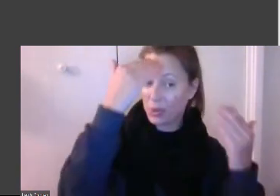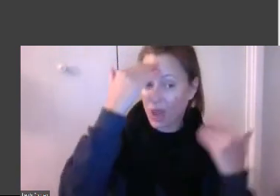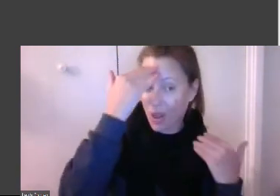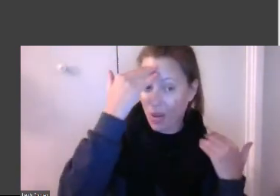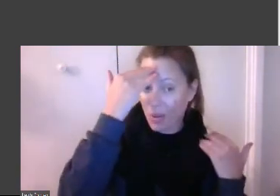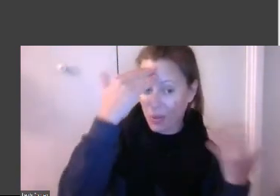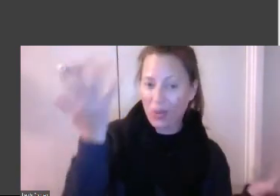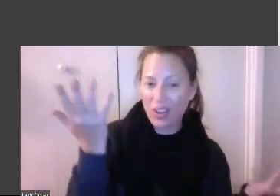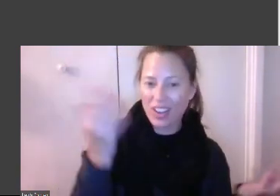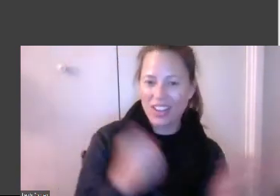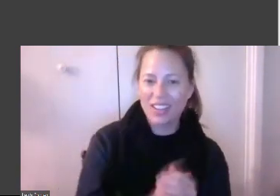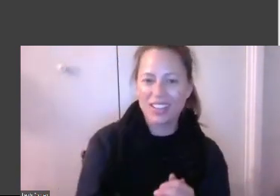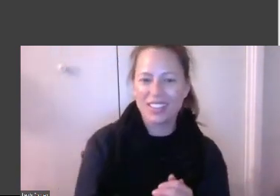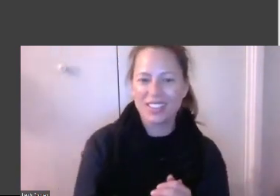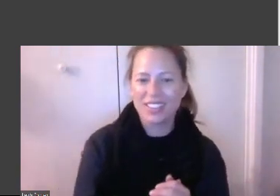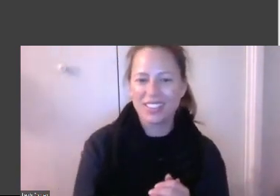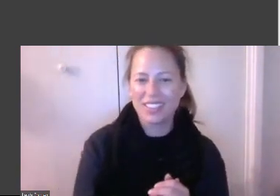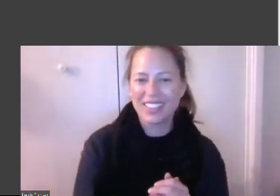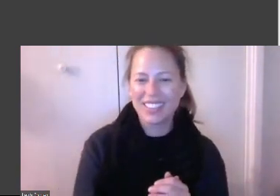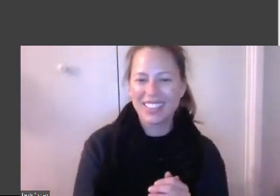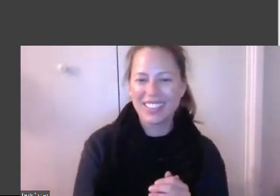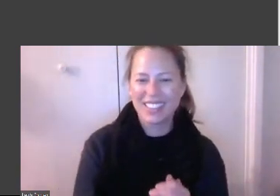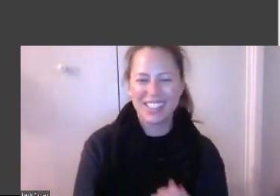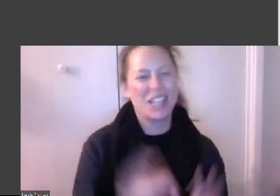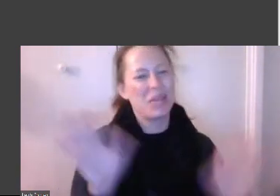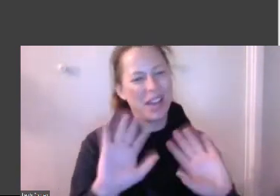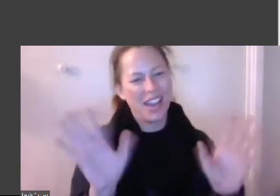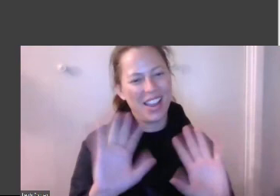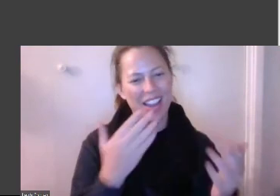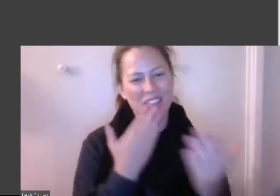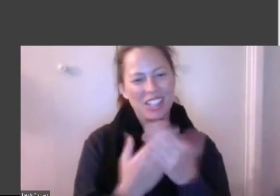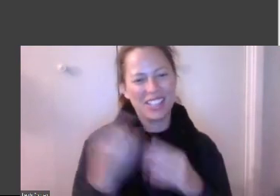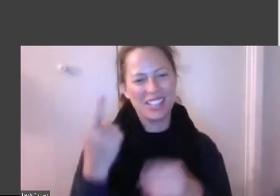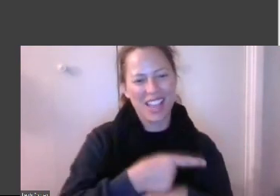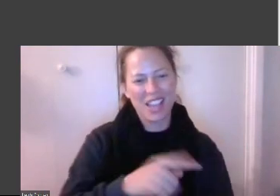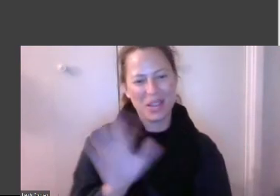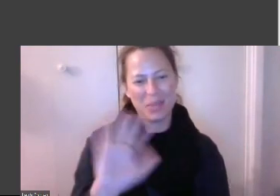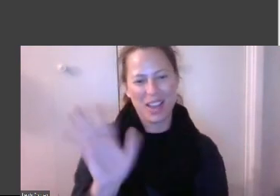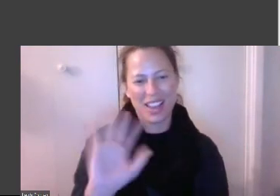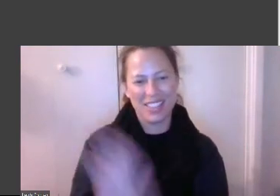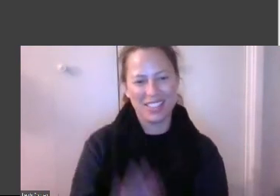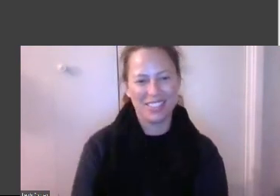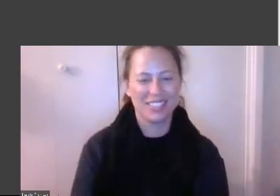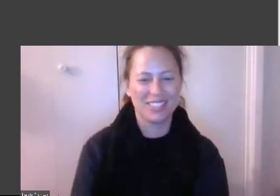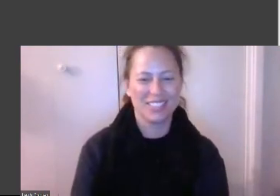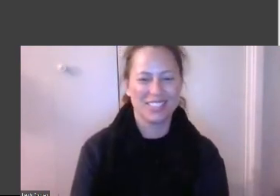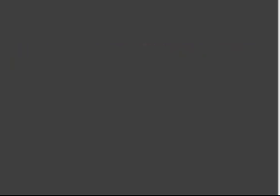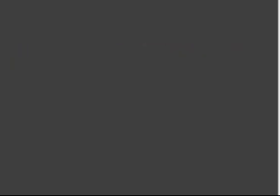know. You could probably say that better than me. All right, bye you guys. Have a great day. Bye.